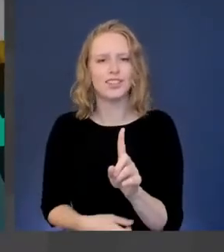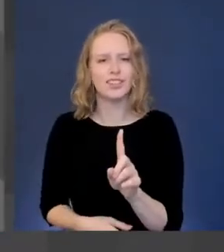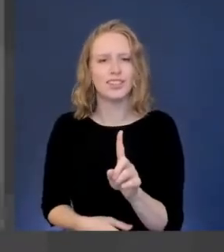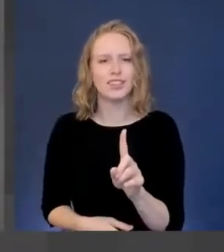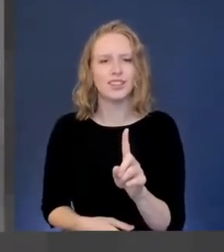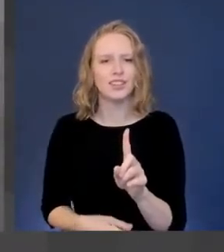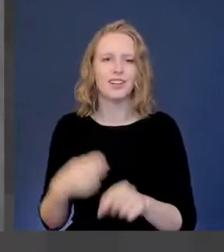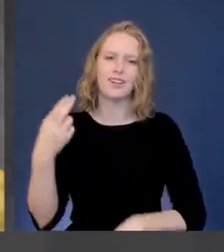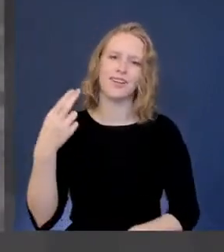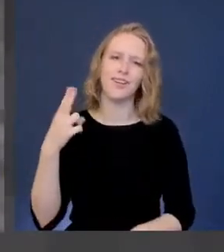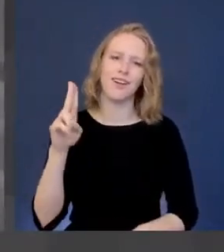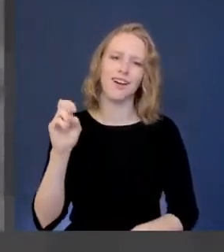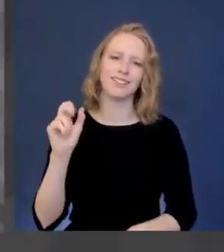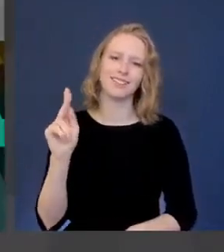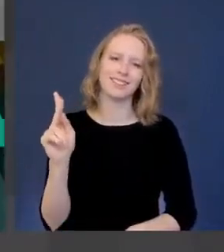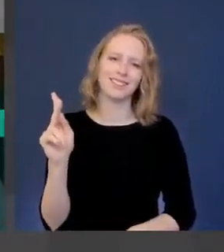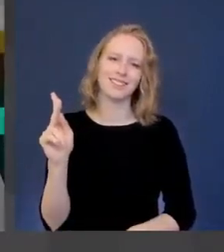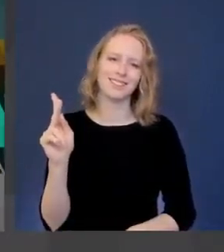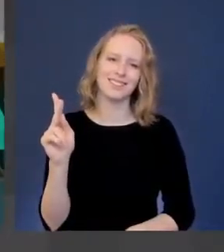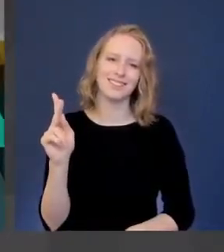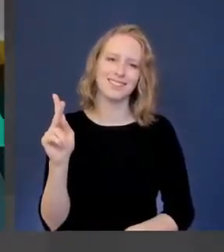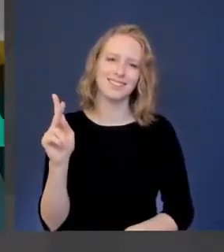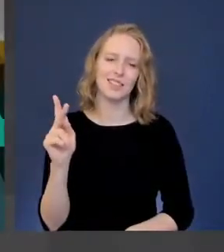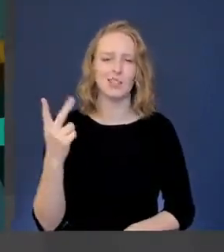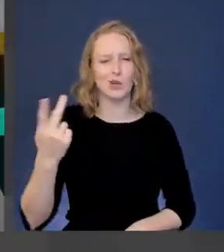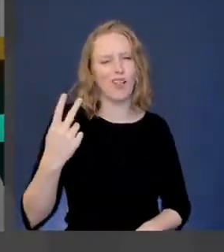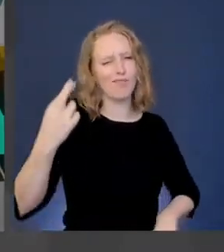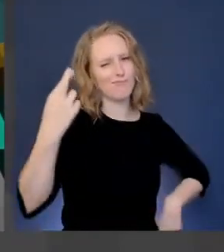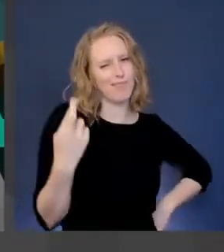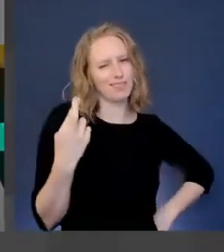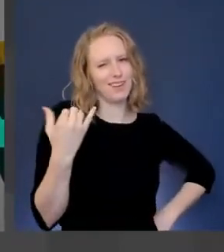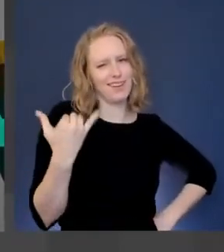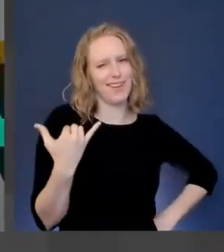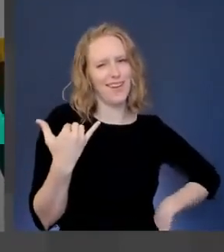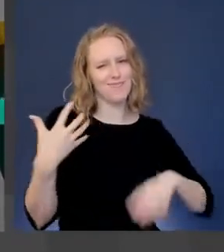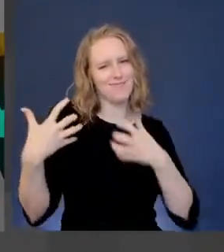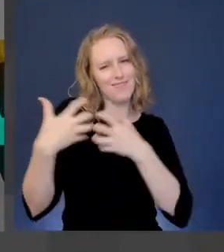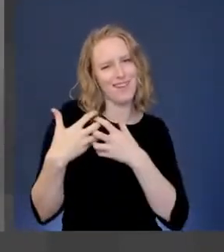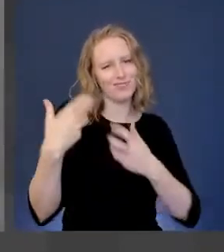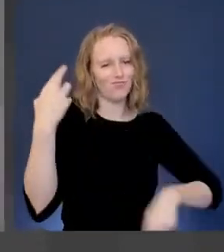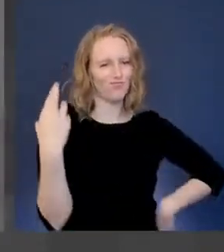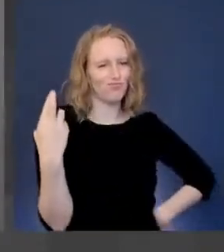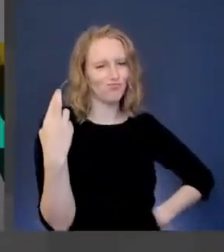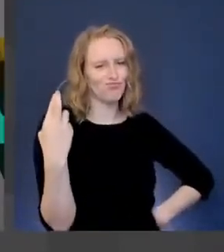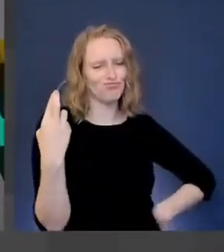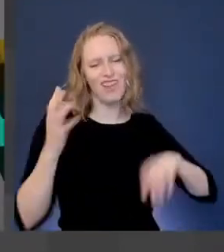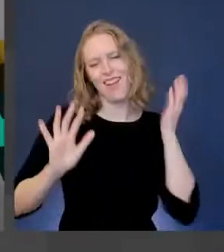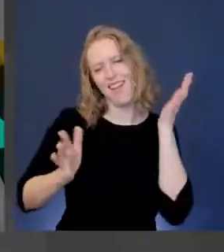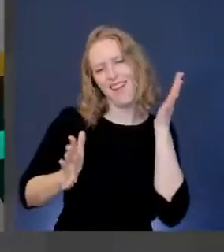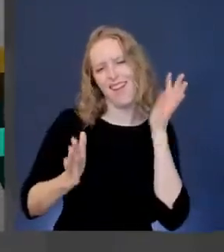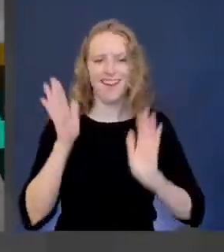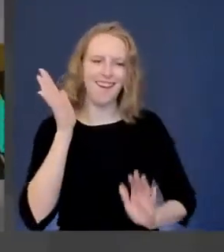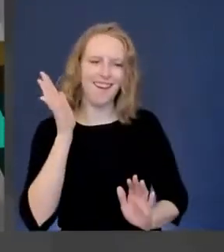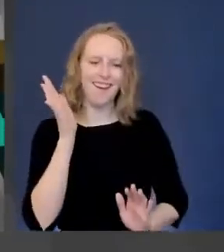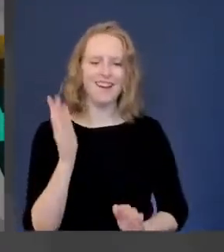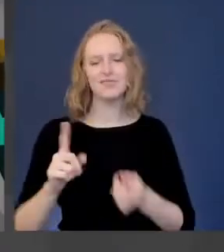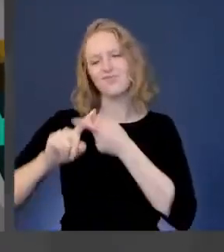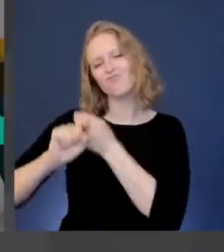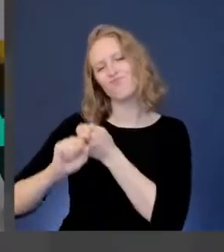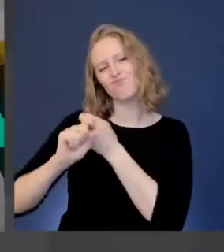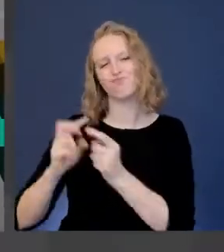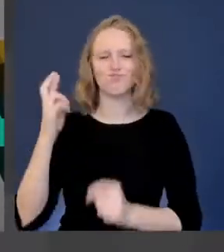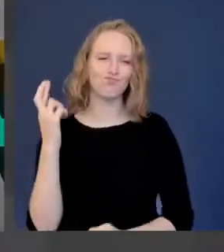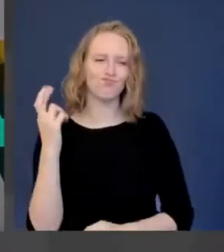husk. Oh. We're kind of like best friends right now. Yeah, we are best friends. Hey there, best friend. Hey, best Hey friends. there,